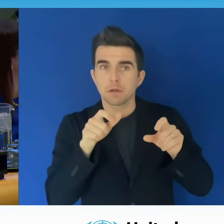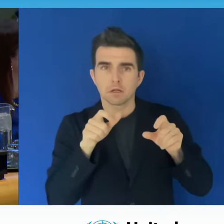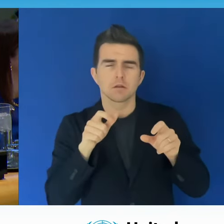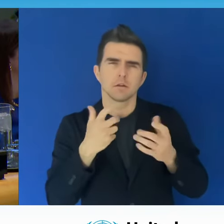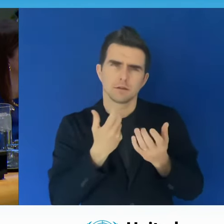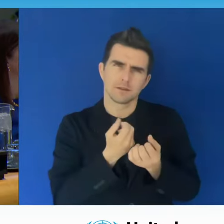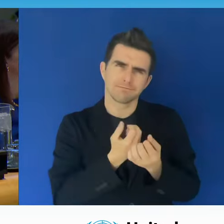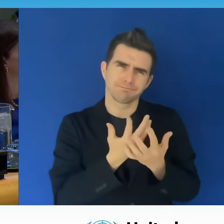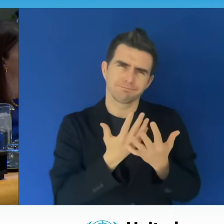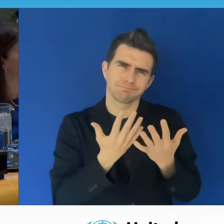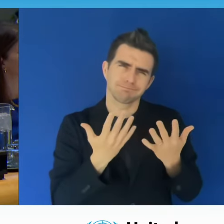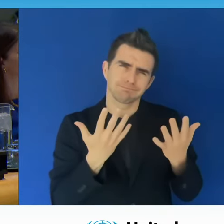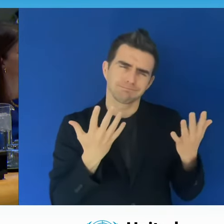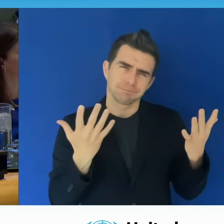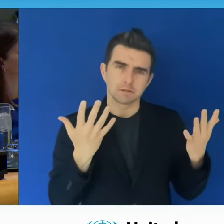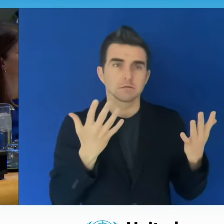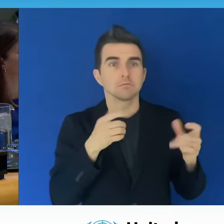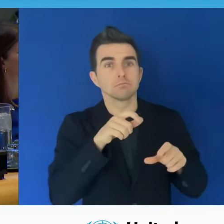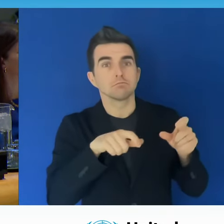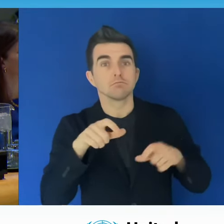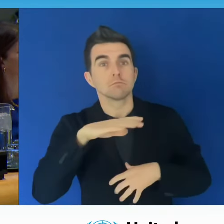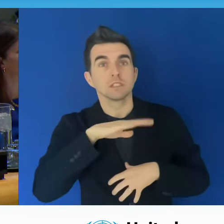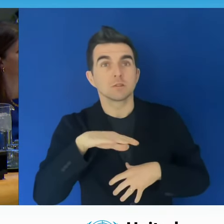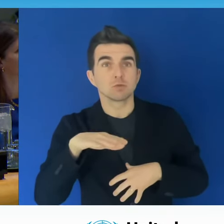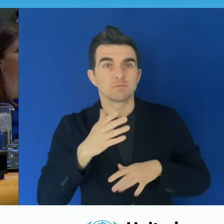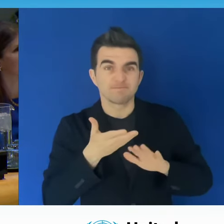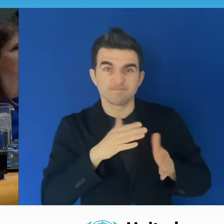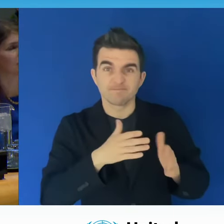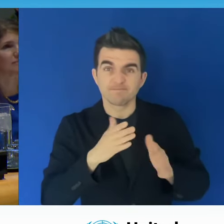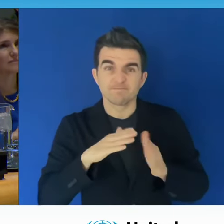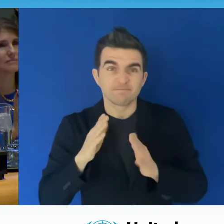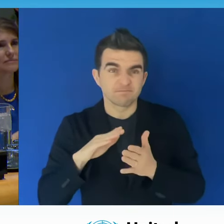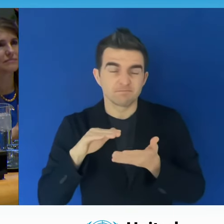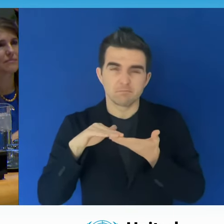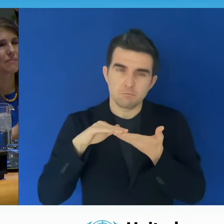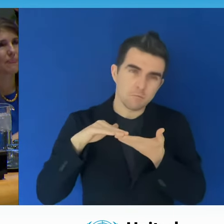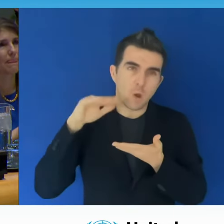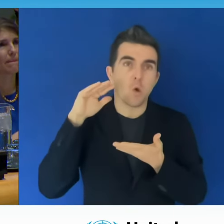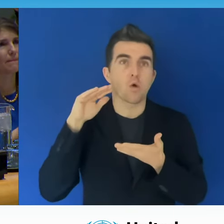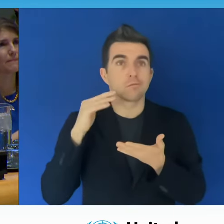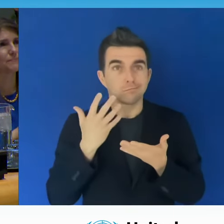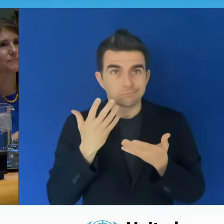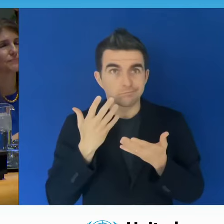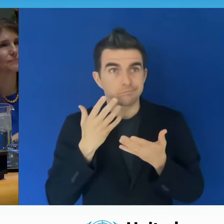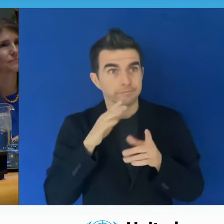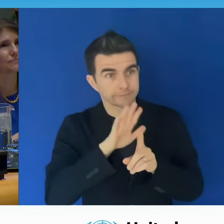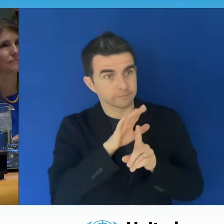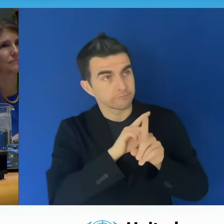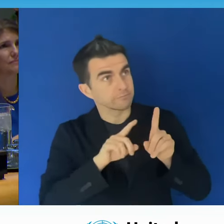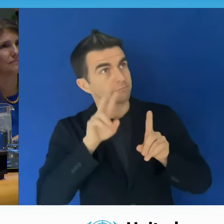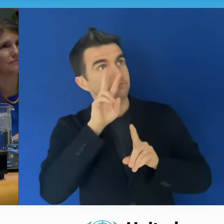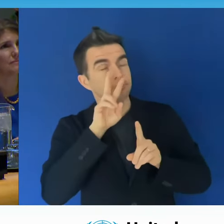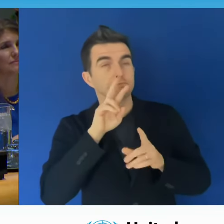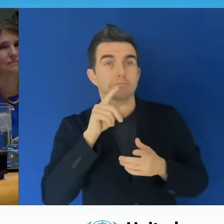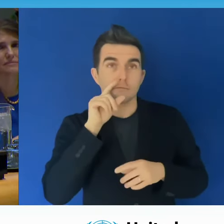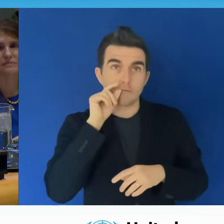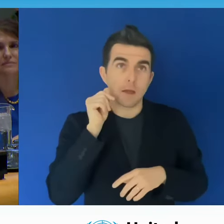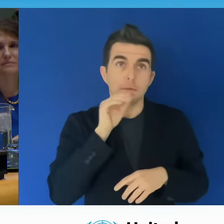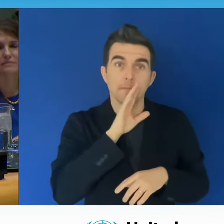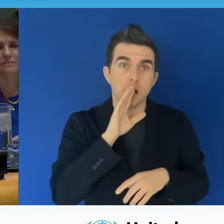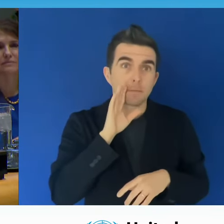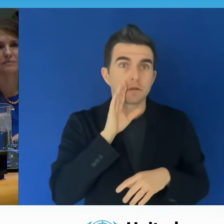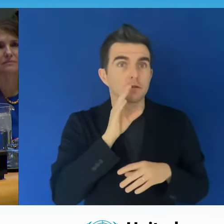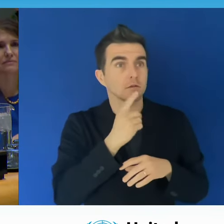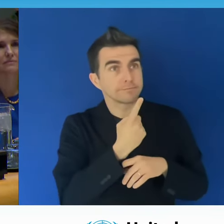the unconditional release of all hostages, the protection of civilians, and the unimpeded delivery of humanitarian